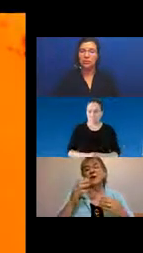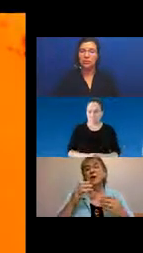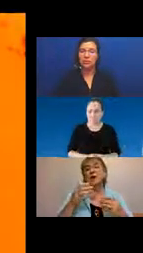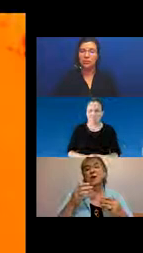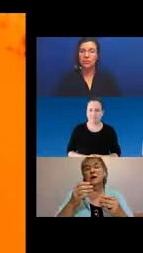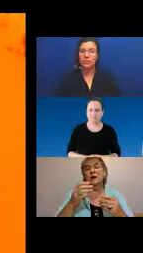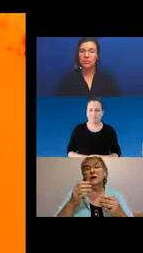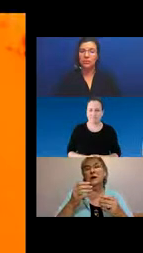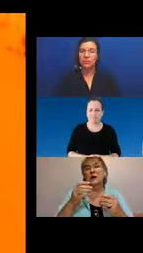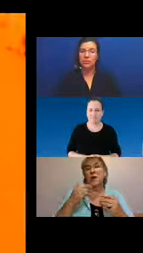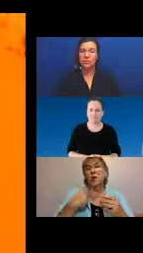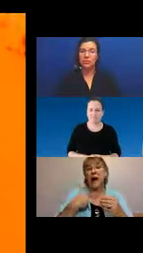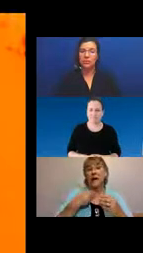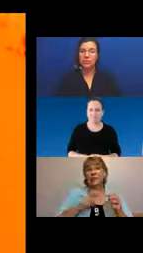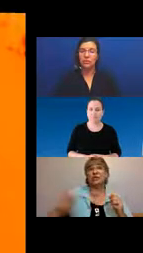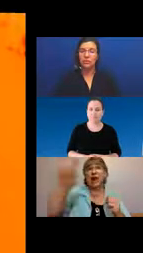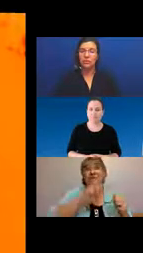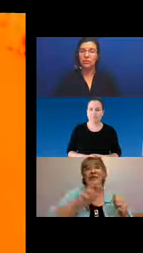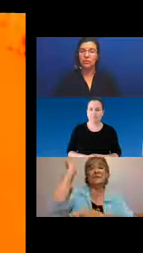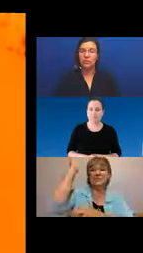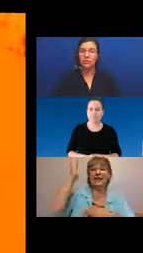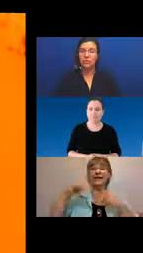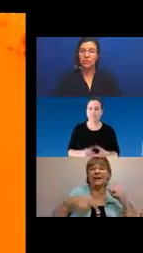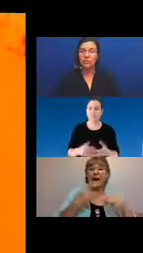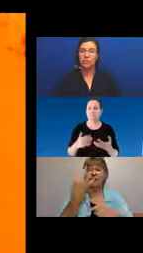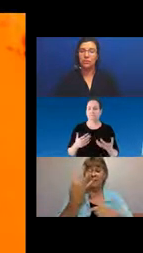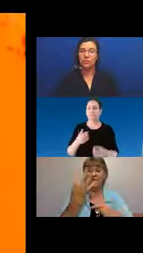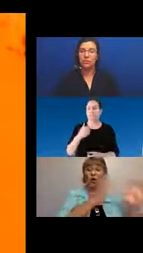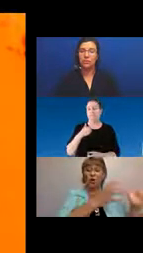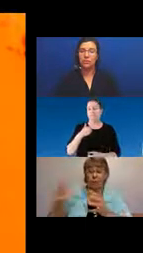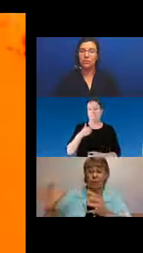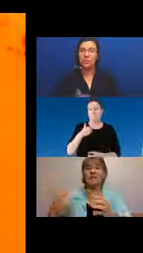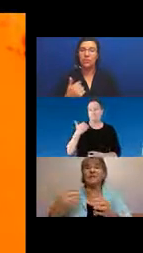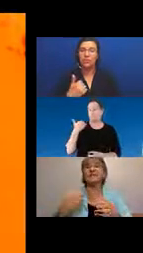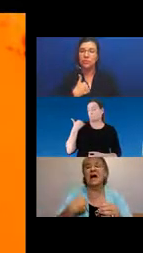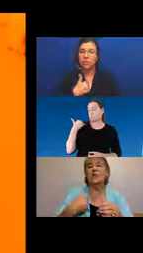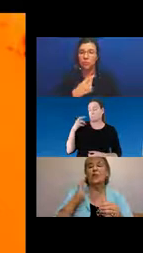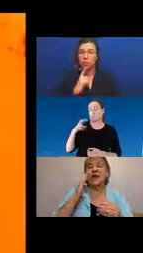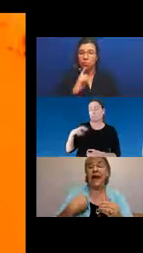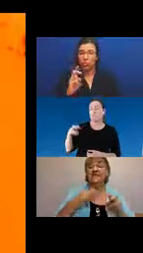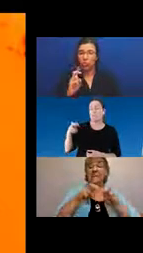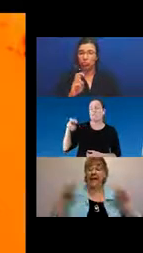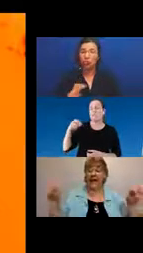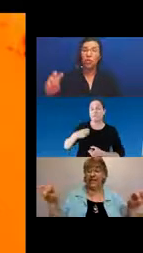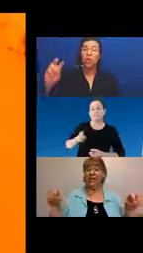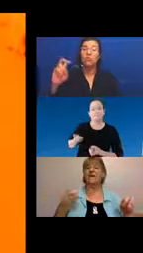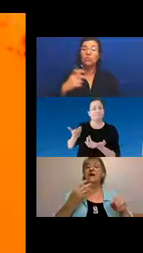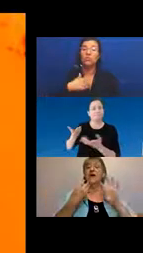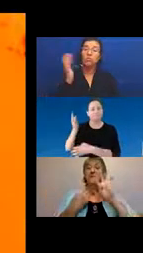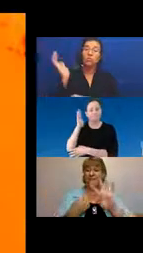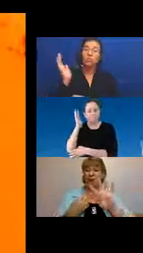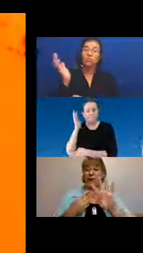So when I was traveling and presenting about the four groups, I would have a panel